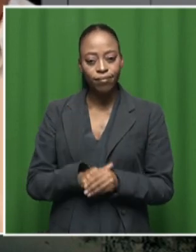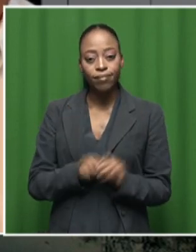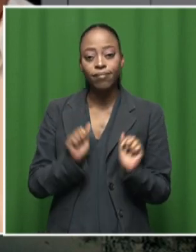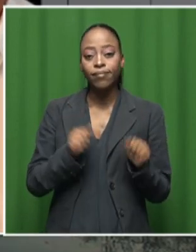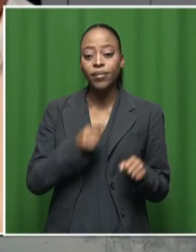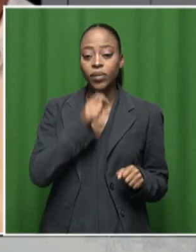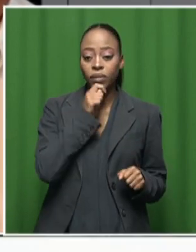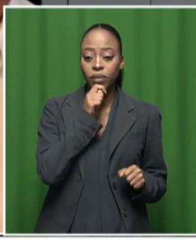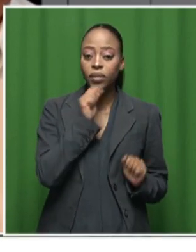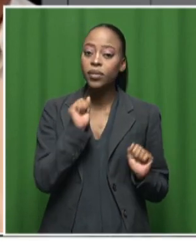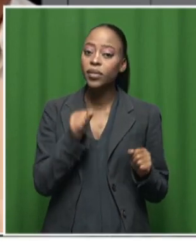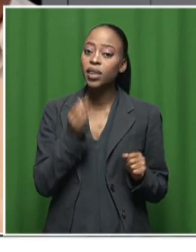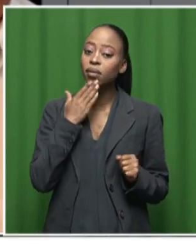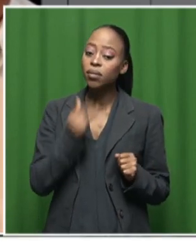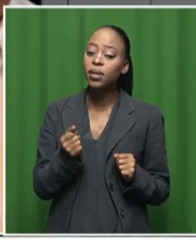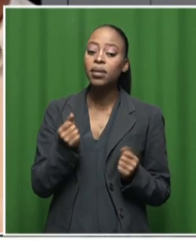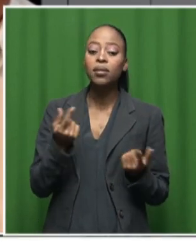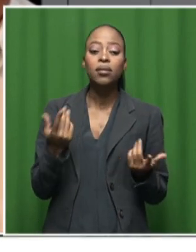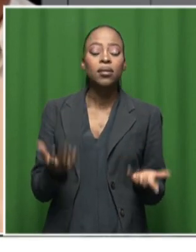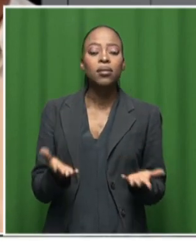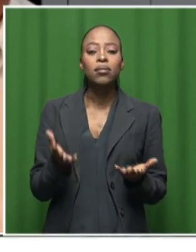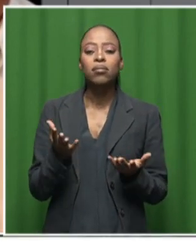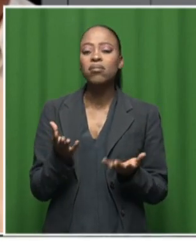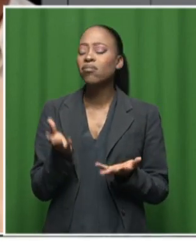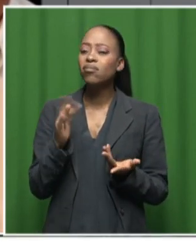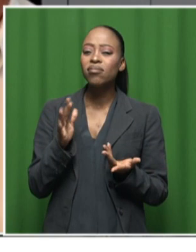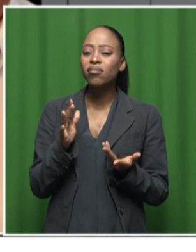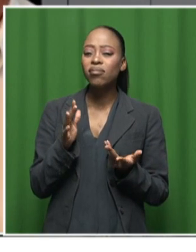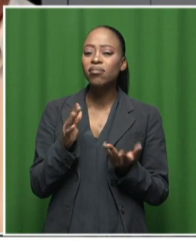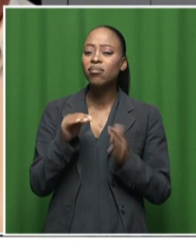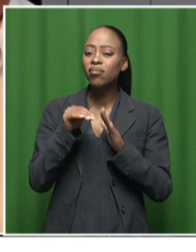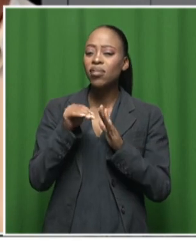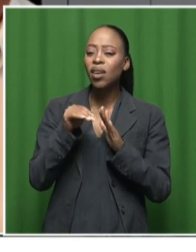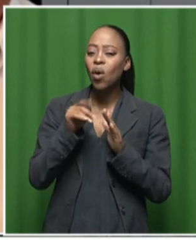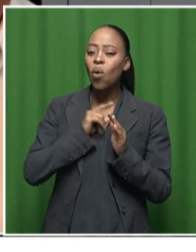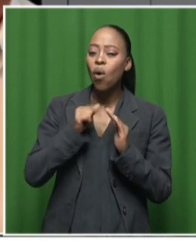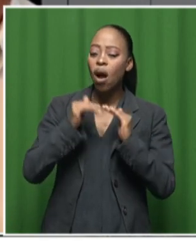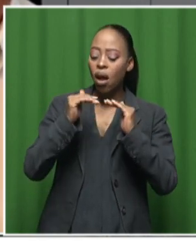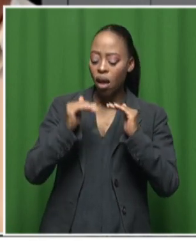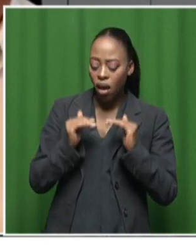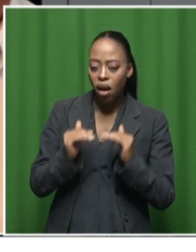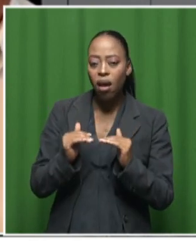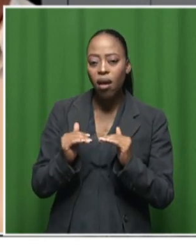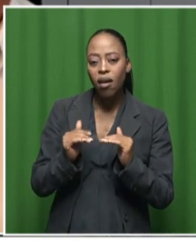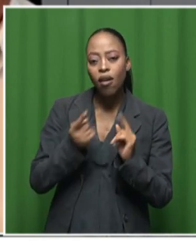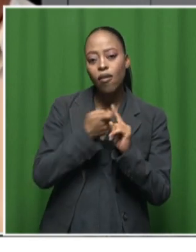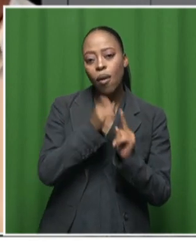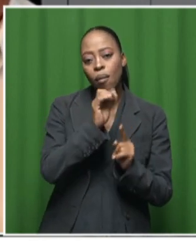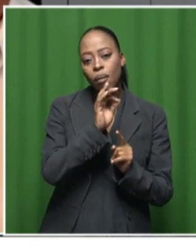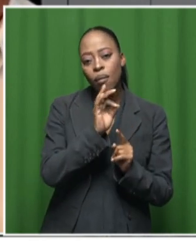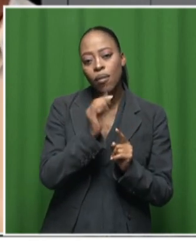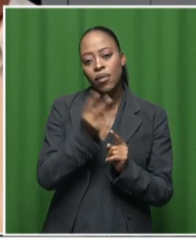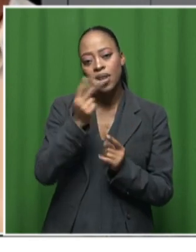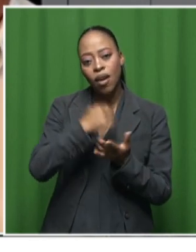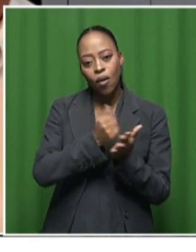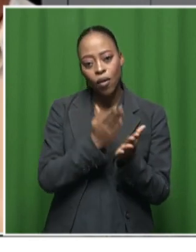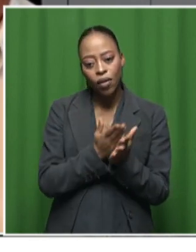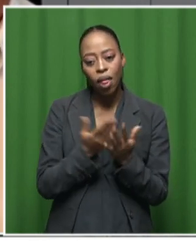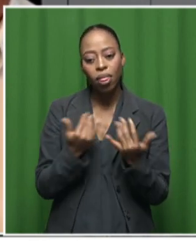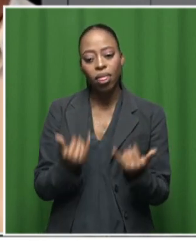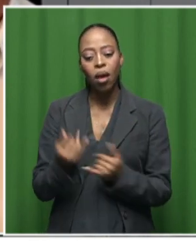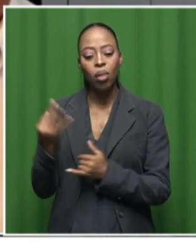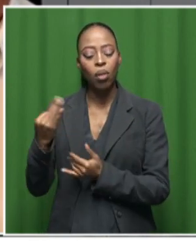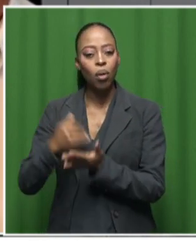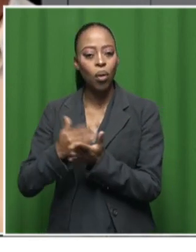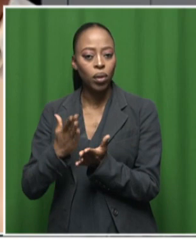Leanne. So let's perhaps look into what was behind the decrease in the unemployment rate from the second quarter to the third quarter, where we're